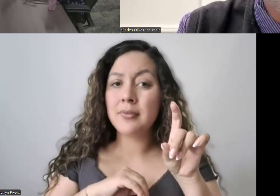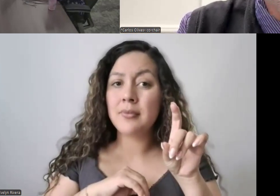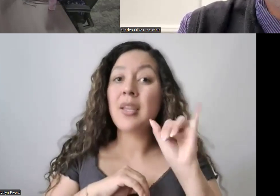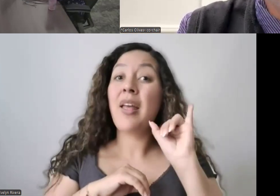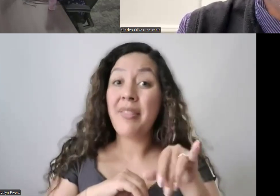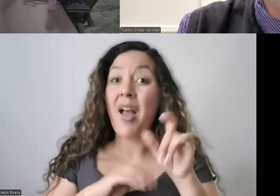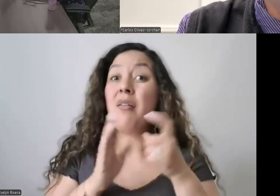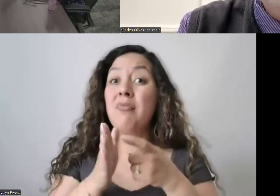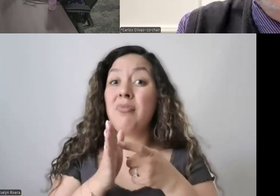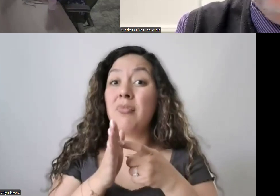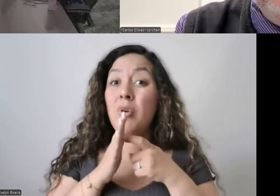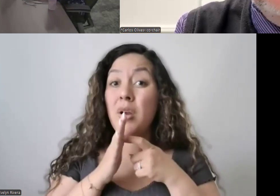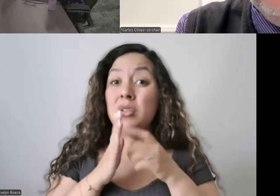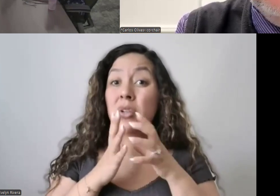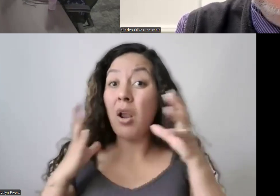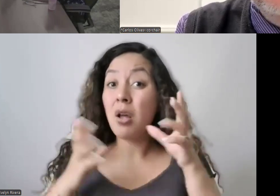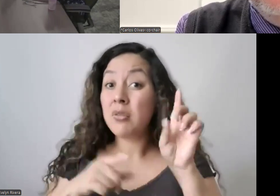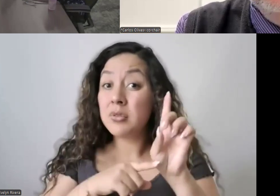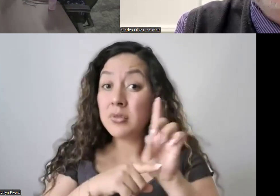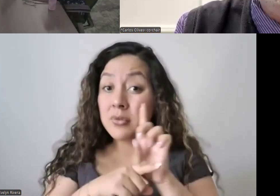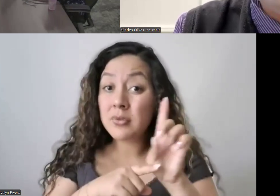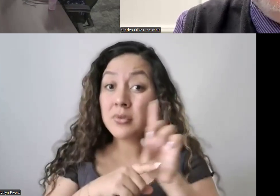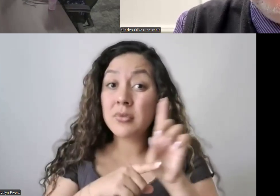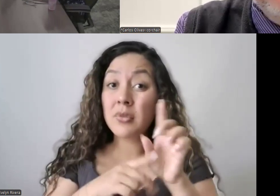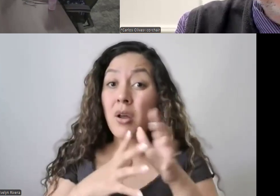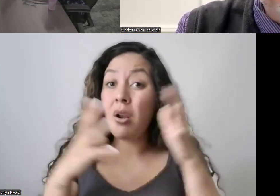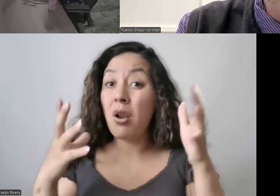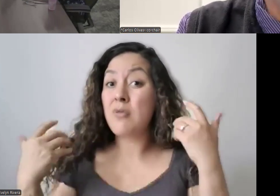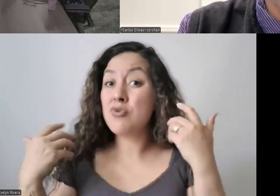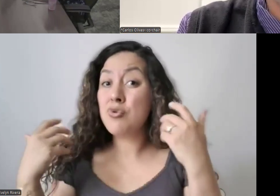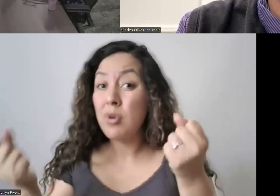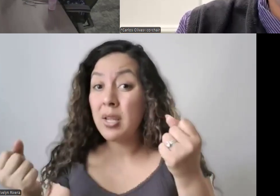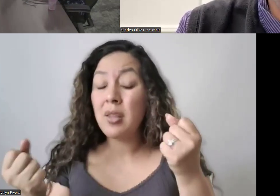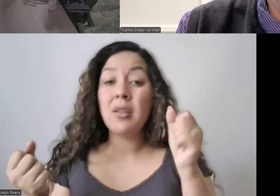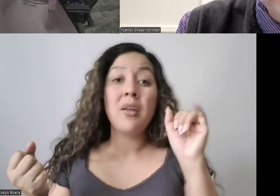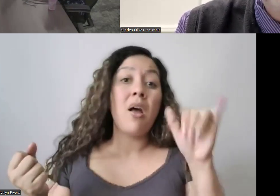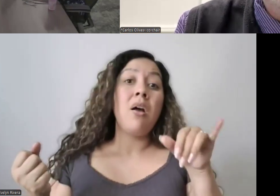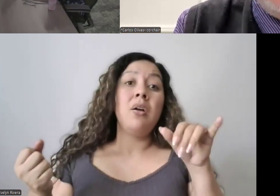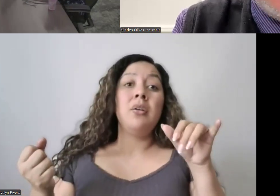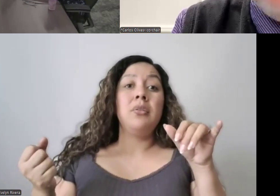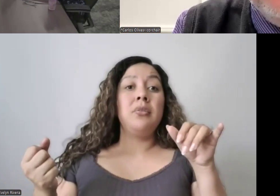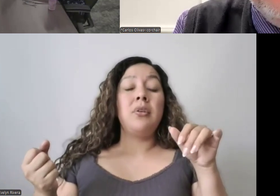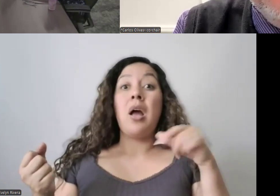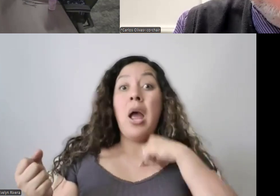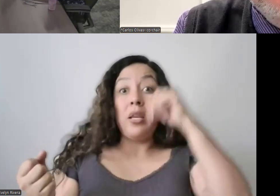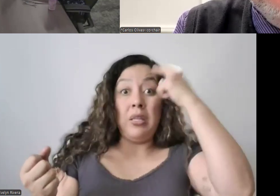takes a lot of discipline, a lot of strength that I didn't think I